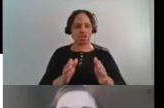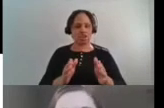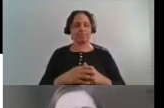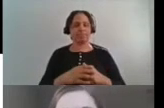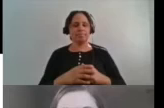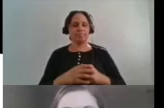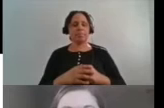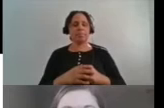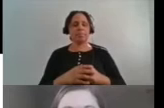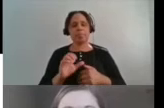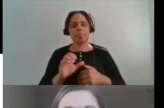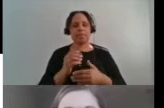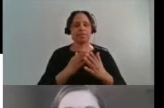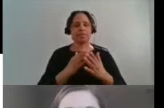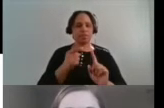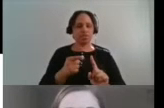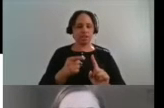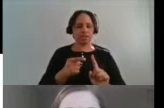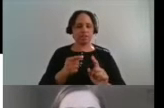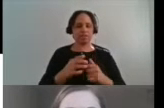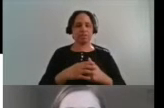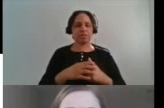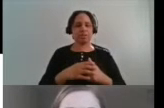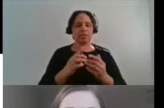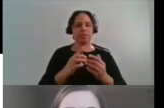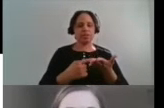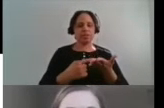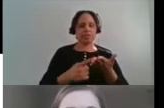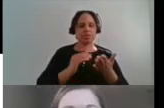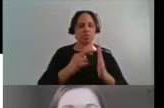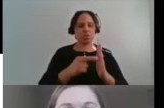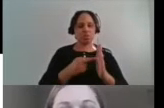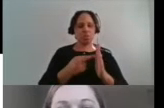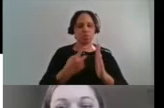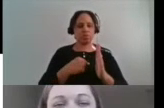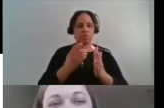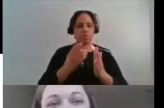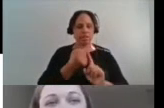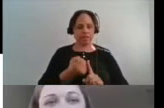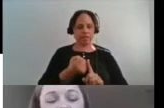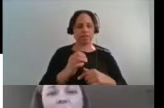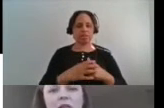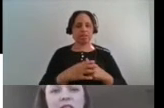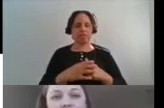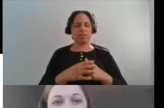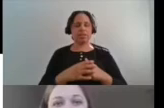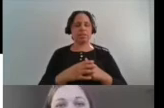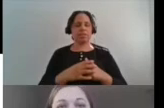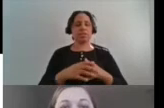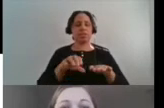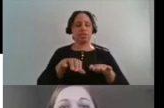So yeah, just some objectives here to discuss our roles. We'll hit all those. So yeah, the transplant team